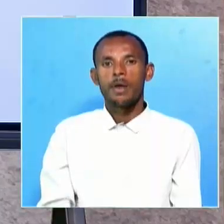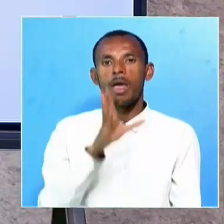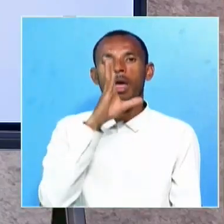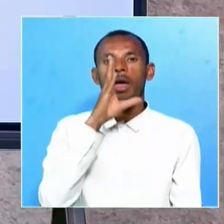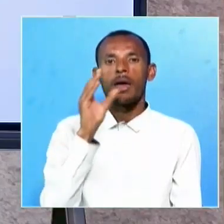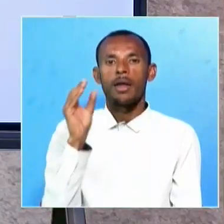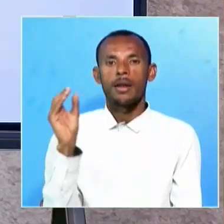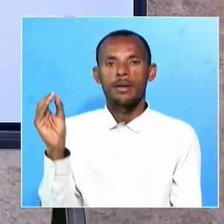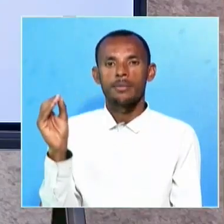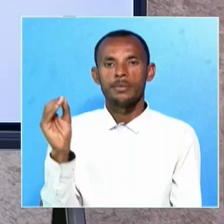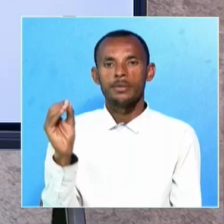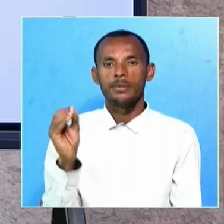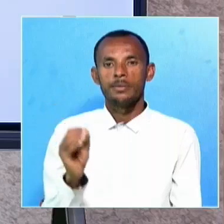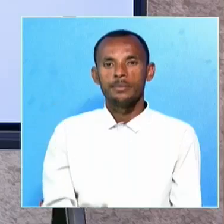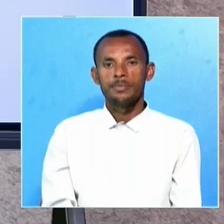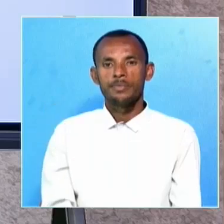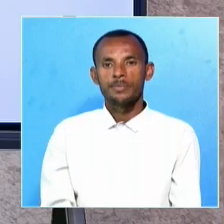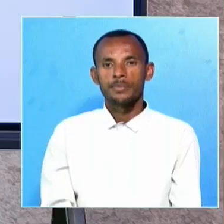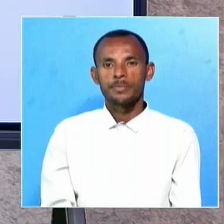And